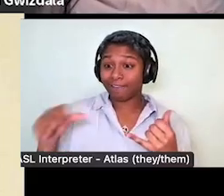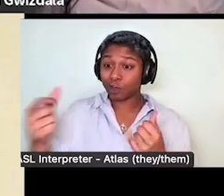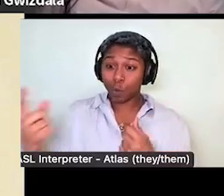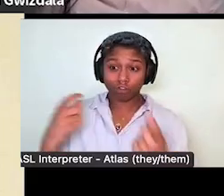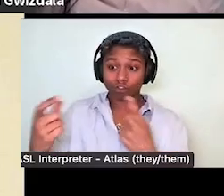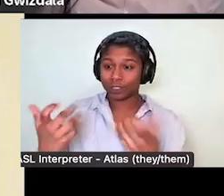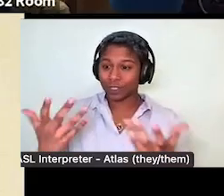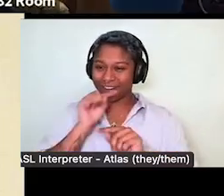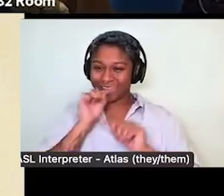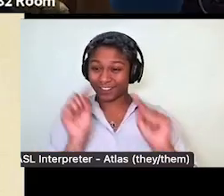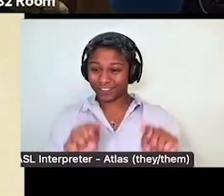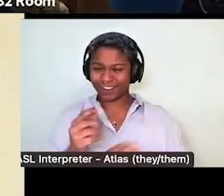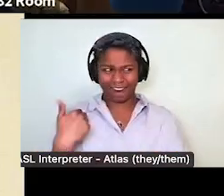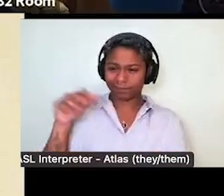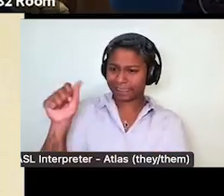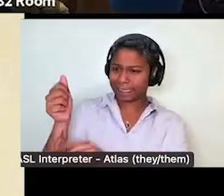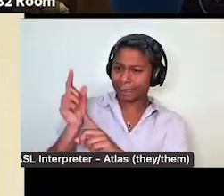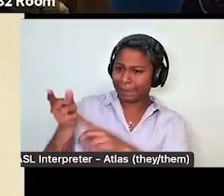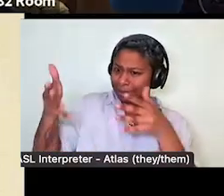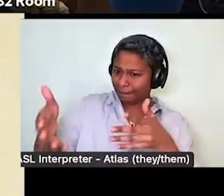left. Yeah.